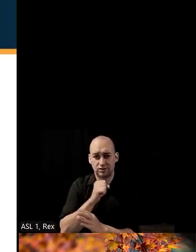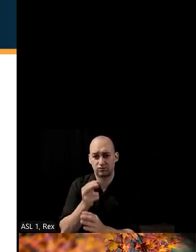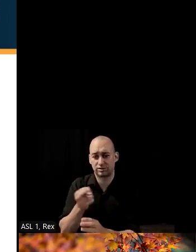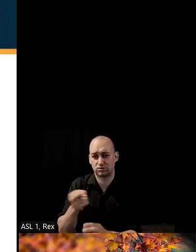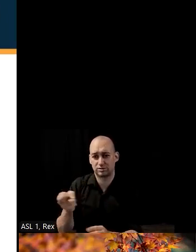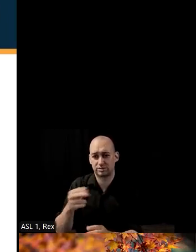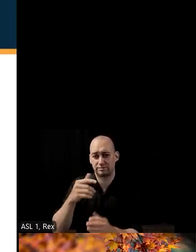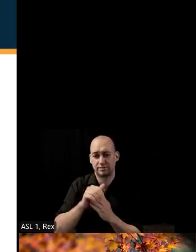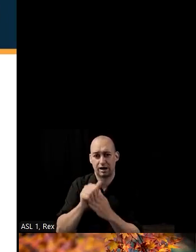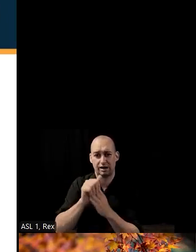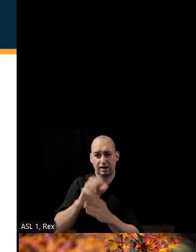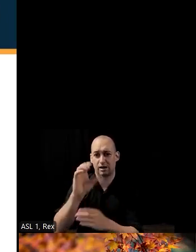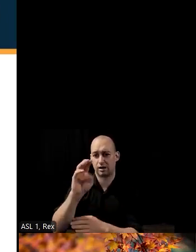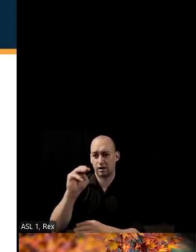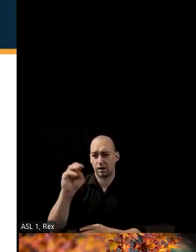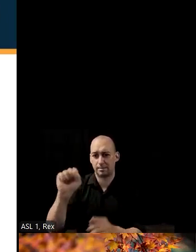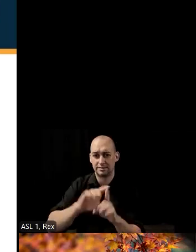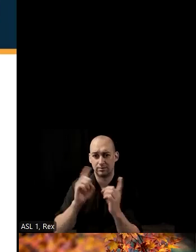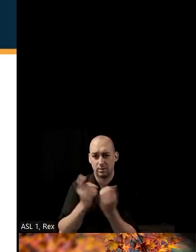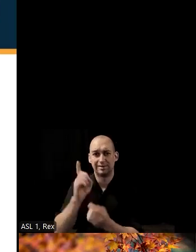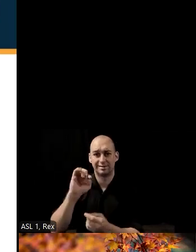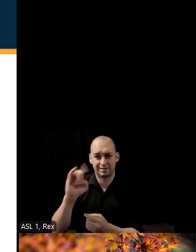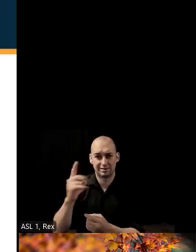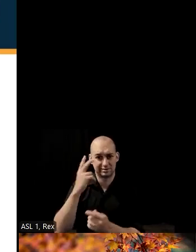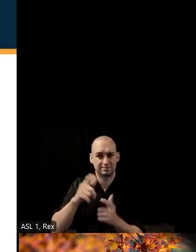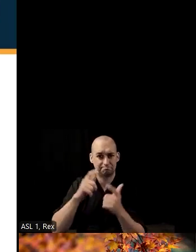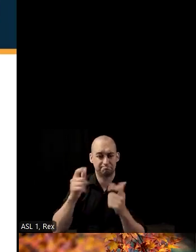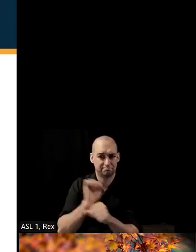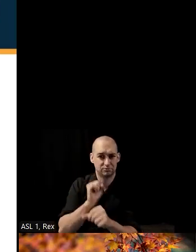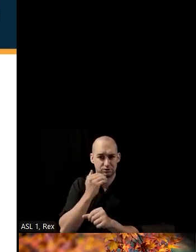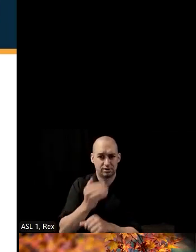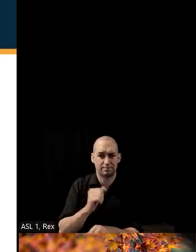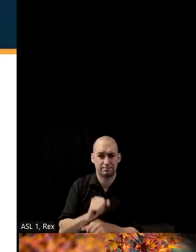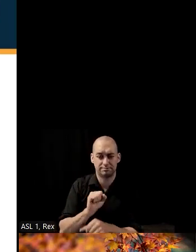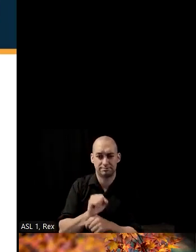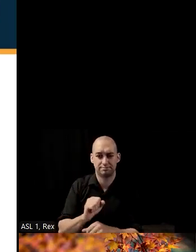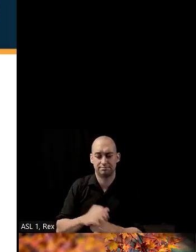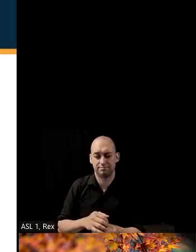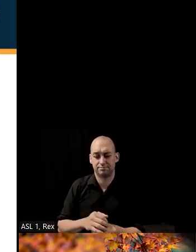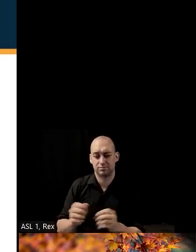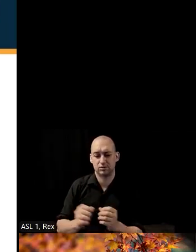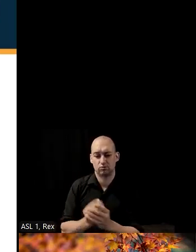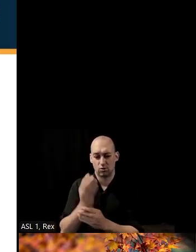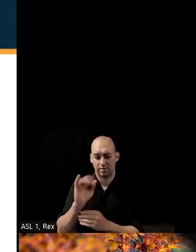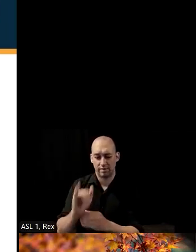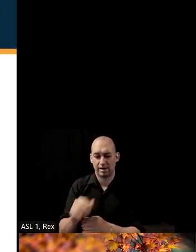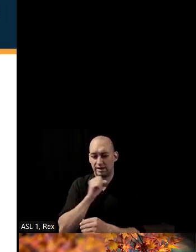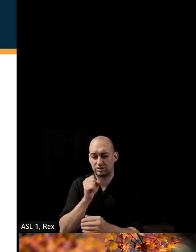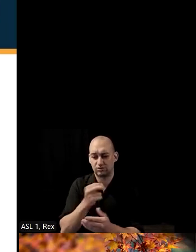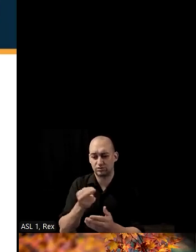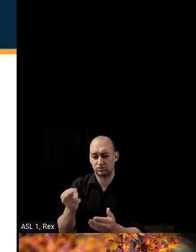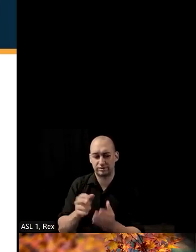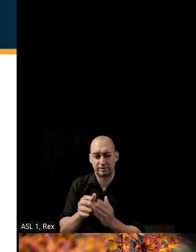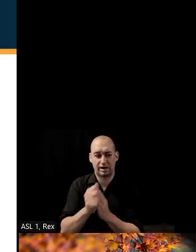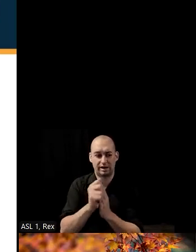which our comms department just did. I'm sure you've seen it, a phenomenal job with. We're going to expand that aging resource guide to also include